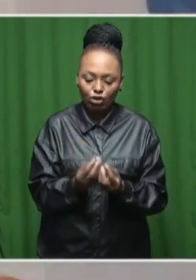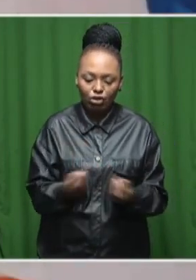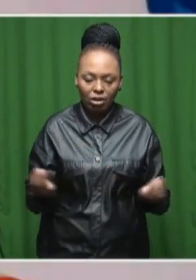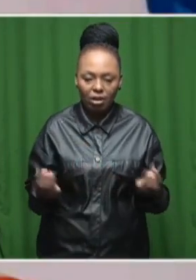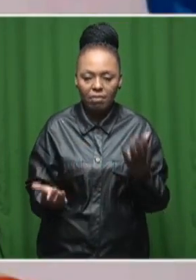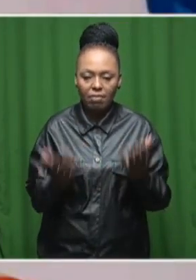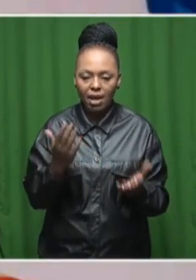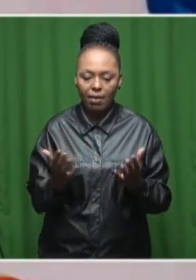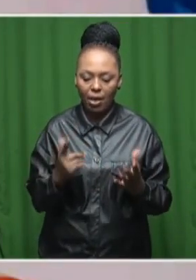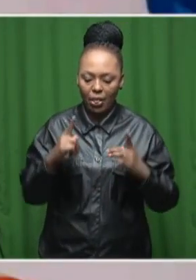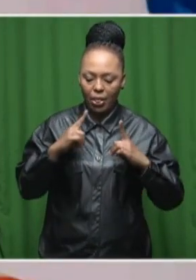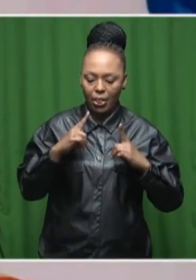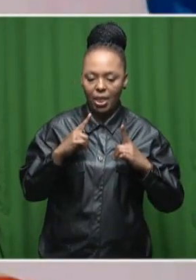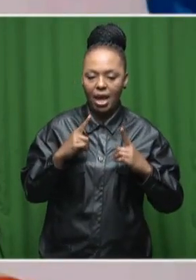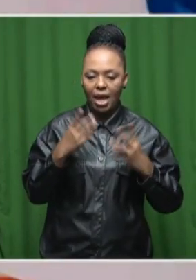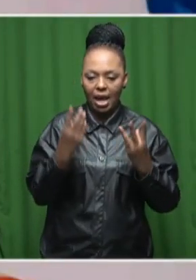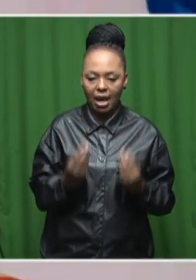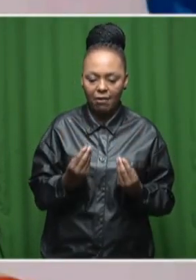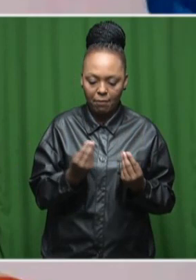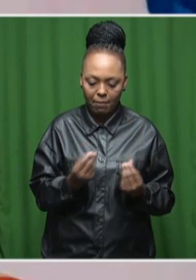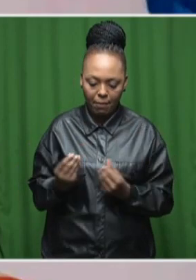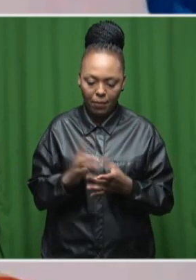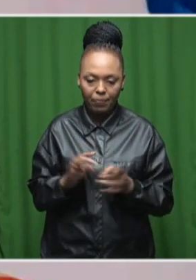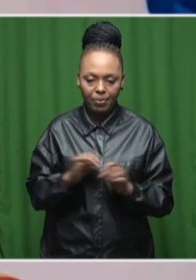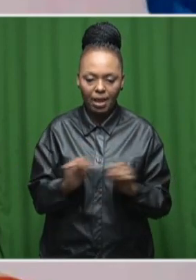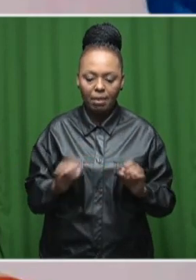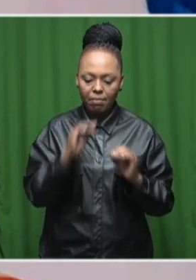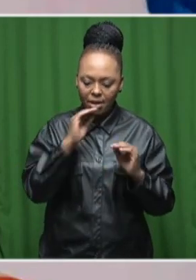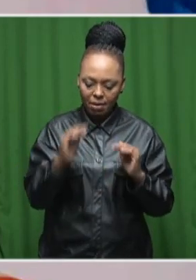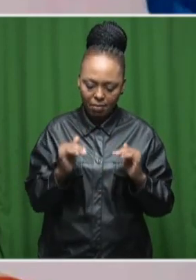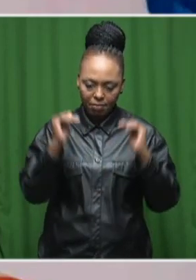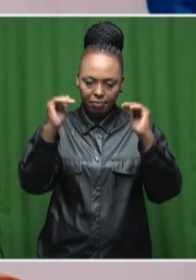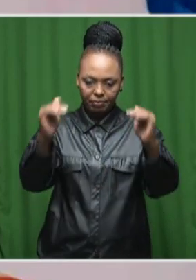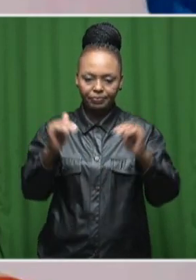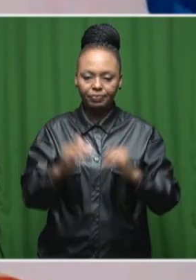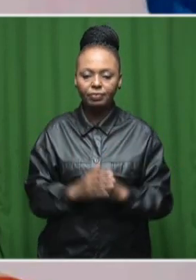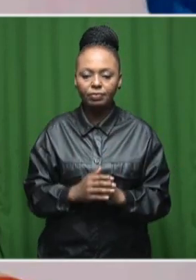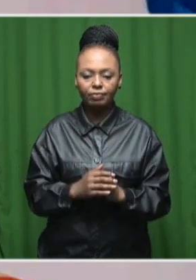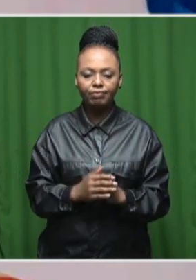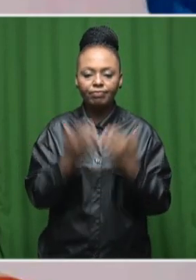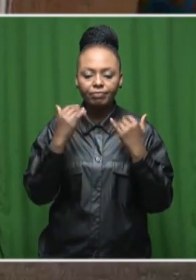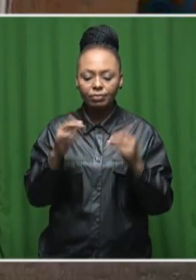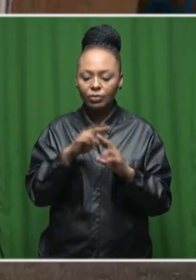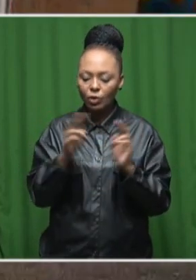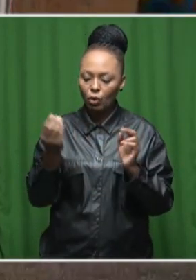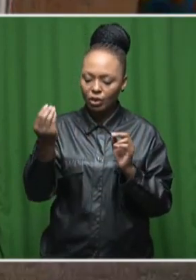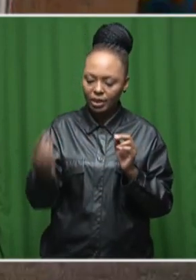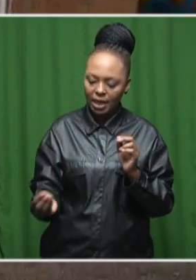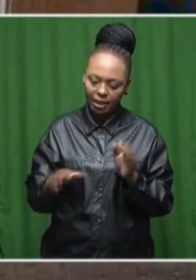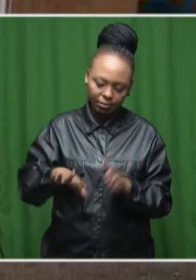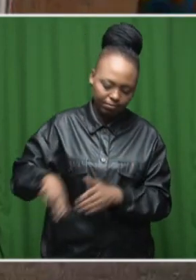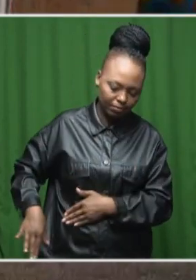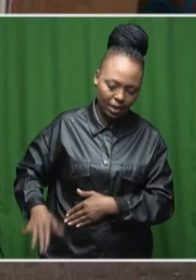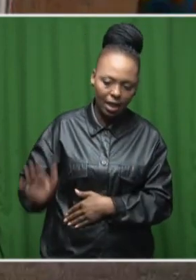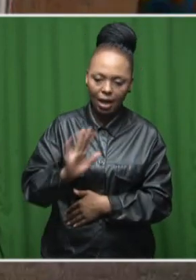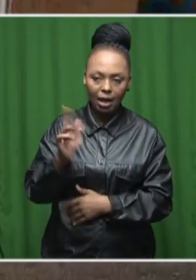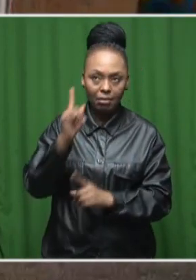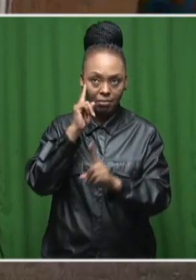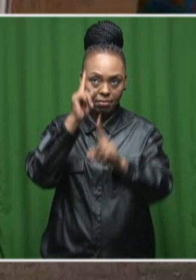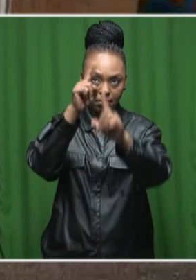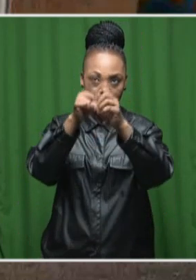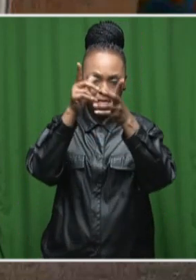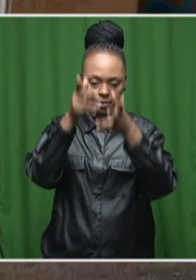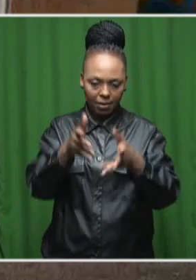quite advanced, then they will move forward. So our whole philosophy is no child should be left behind. So whether